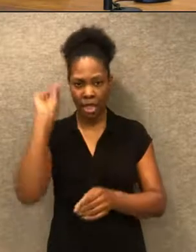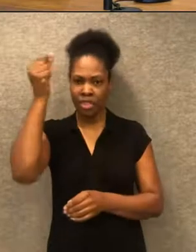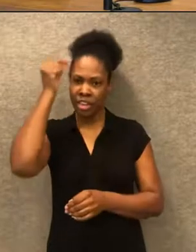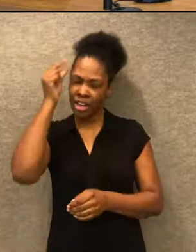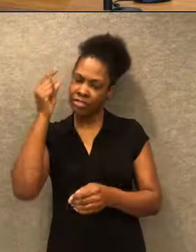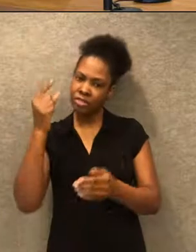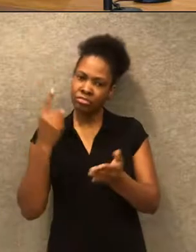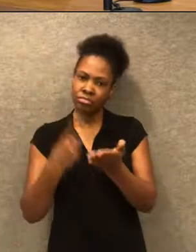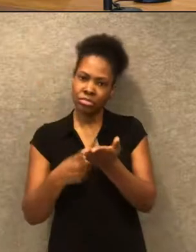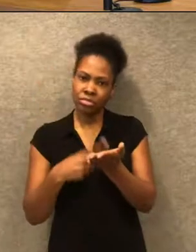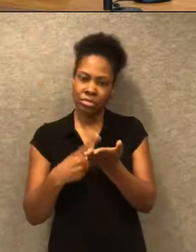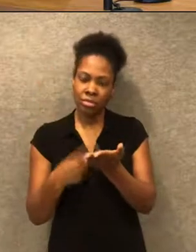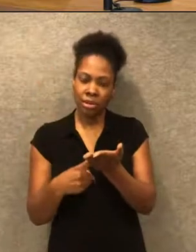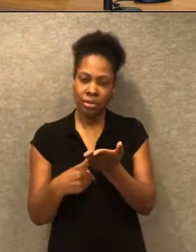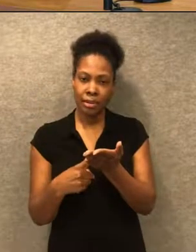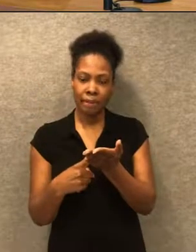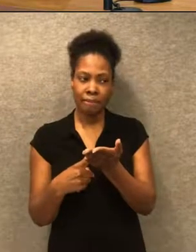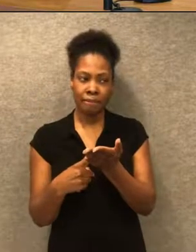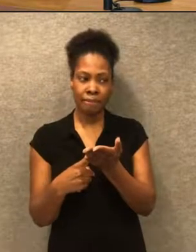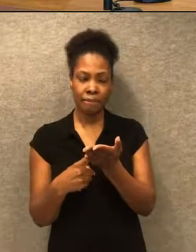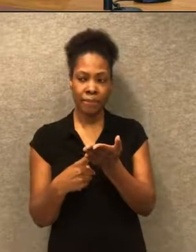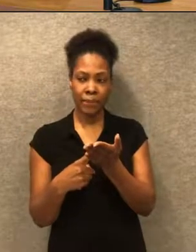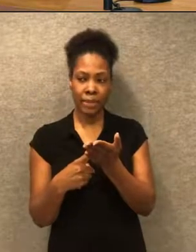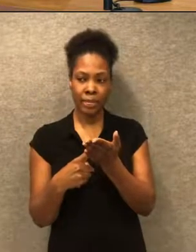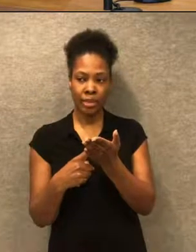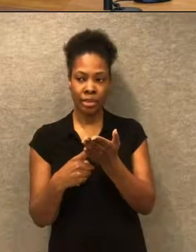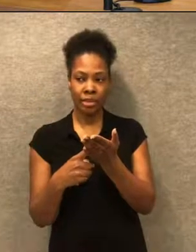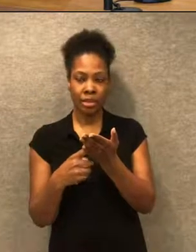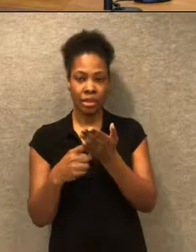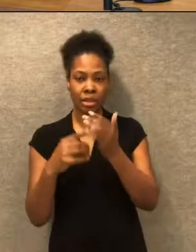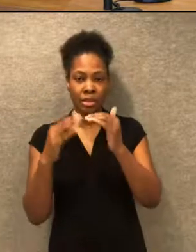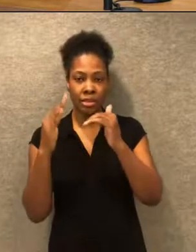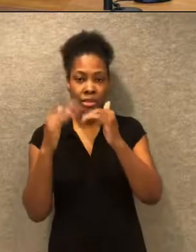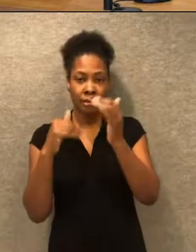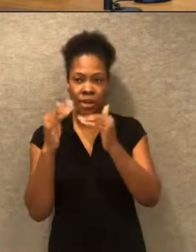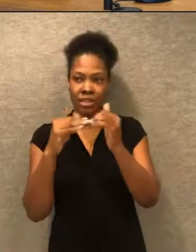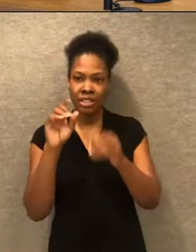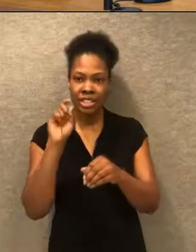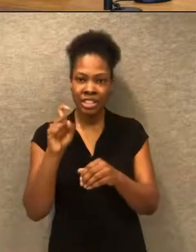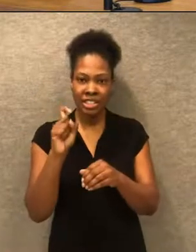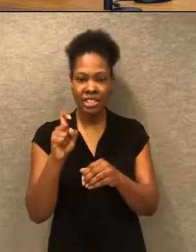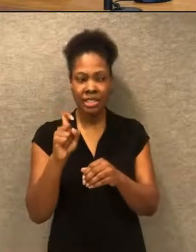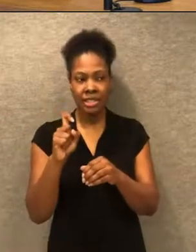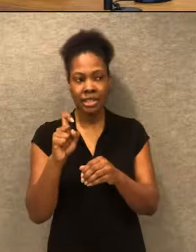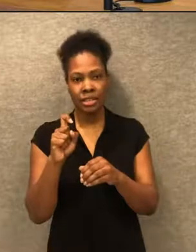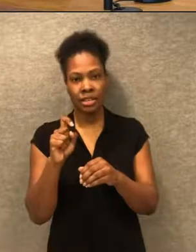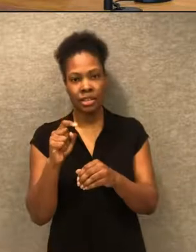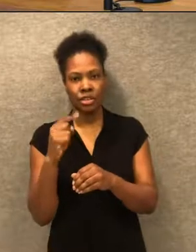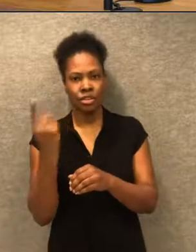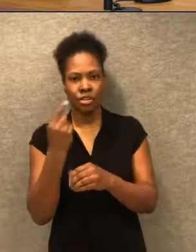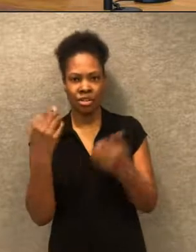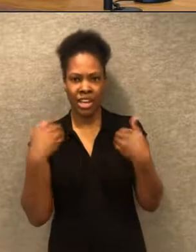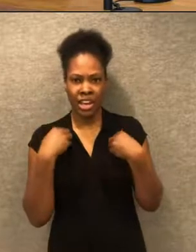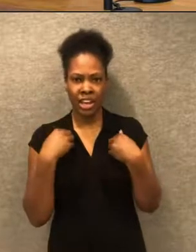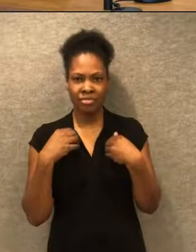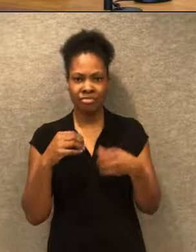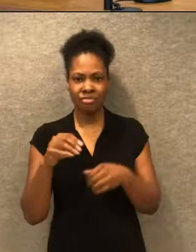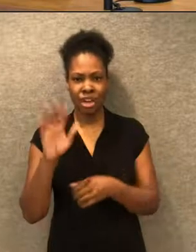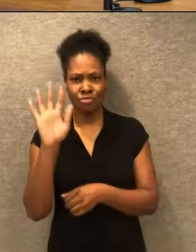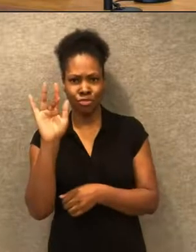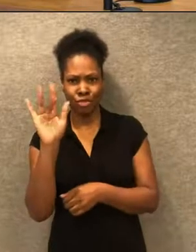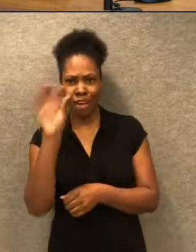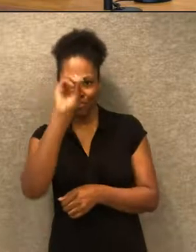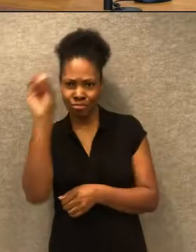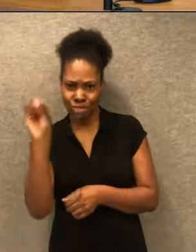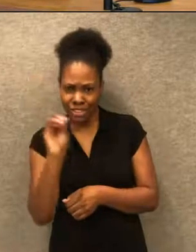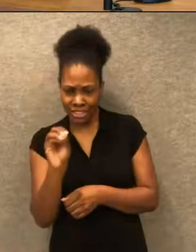the fact that the facilities should really be maintaining 25% of their maximum capacity. So